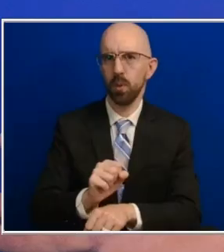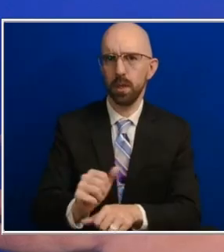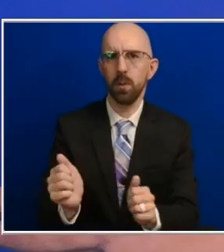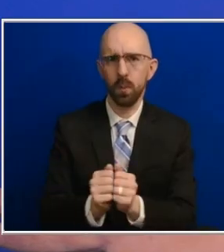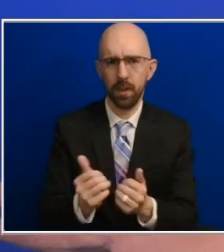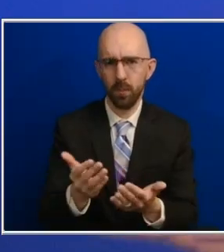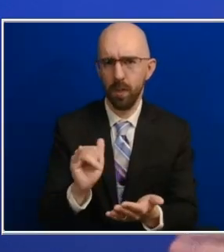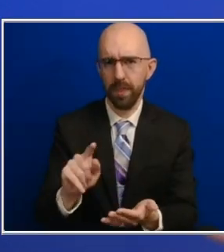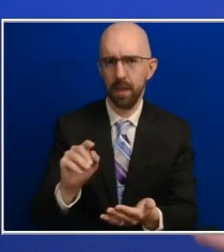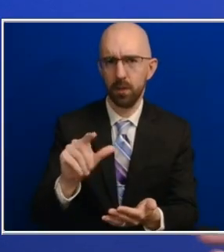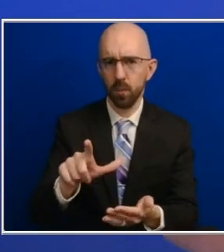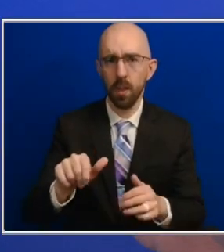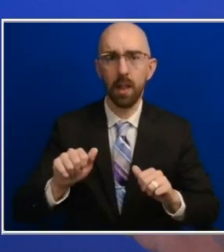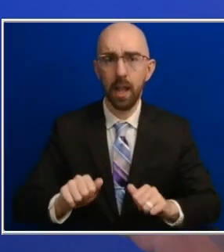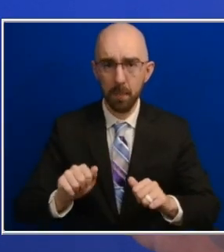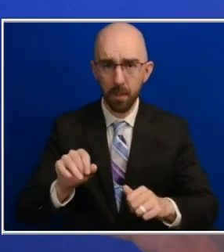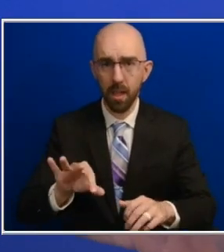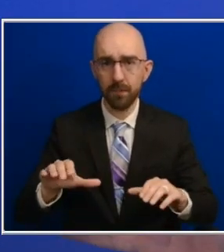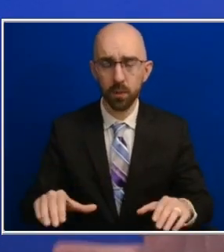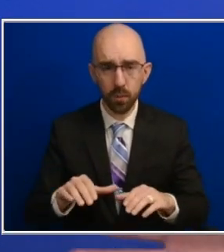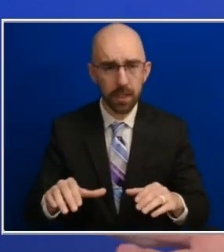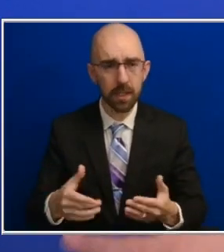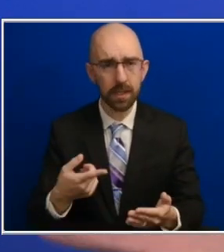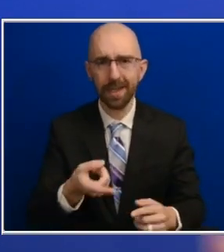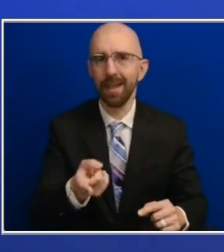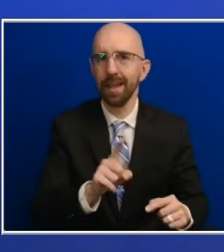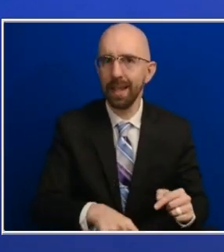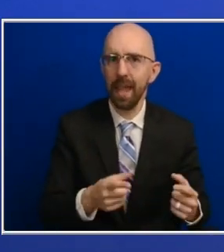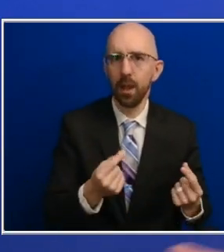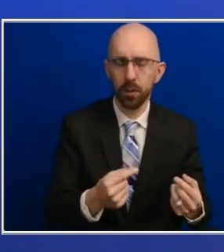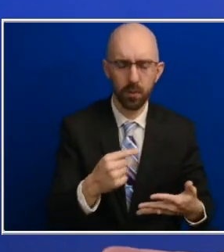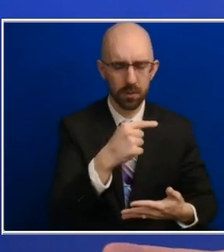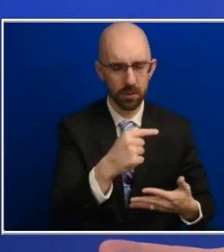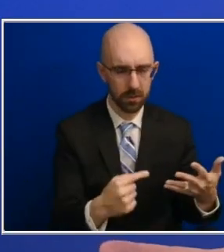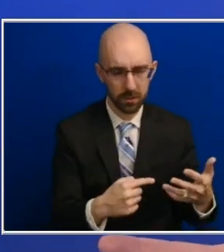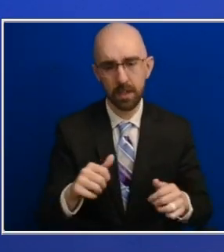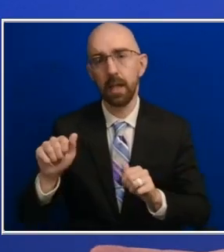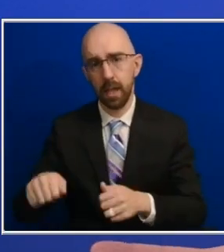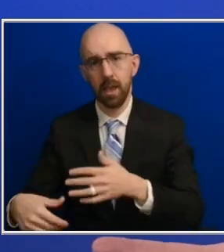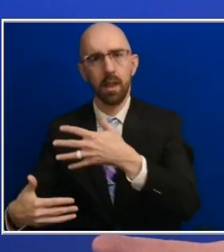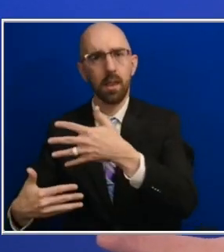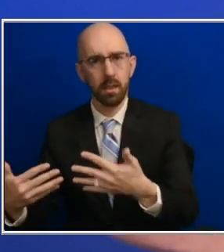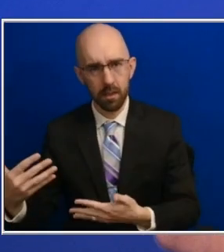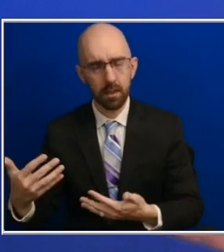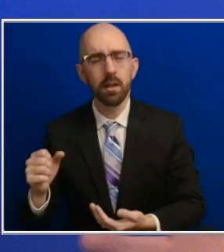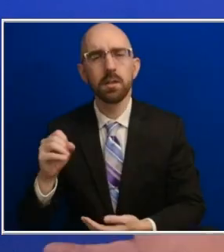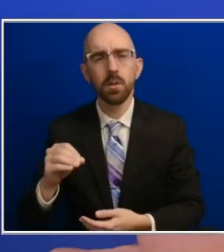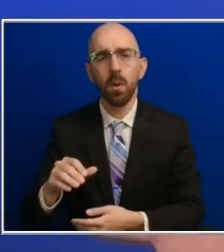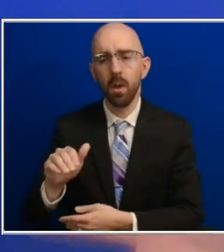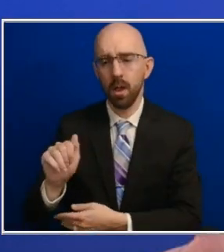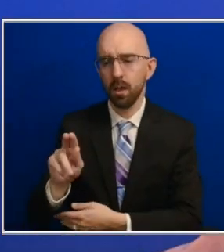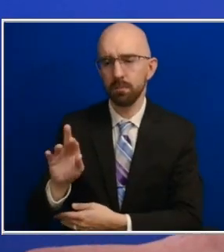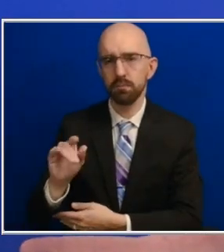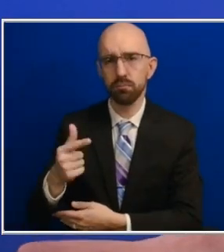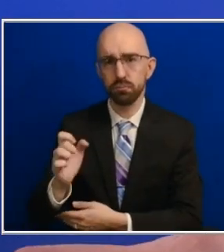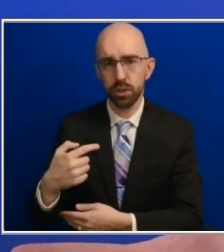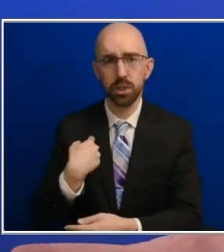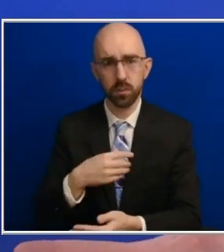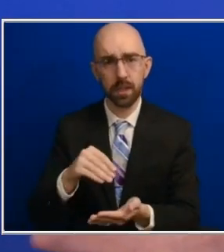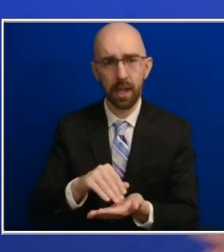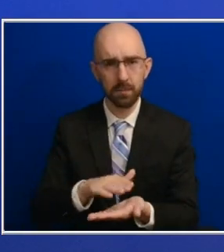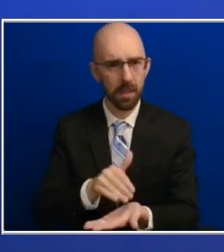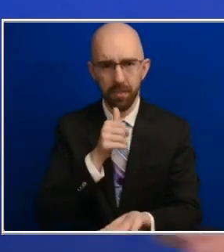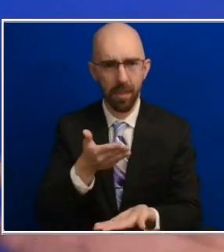is capable of doing, what it's not capable of doing. The Abridge tool that we use to document is not there to make